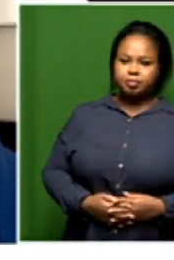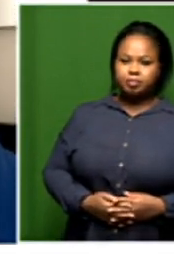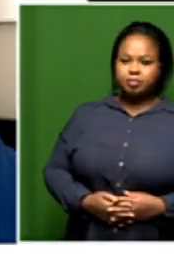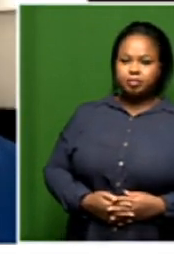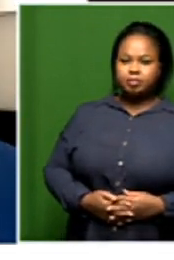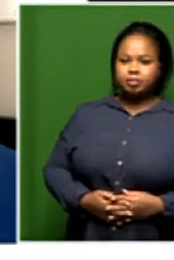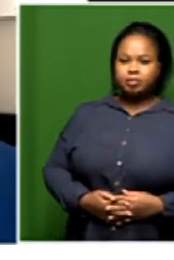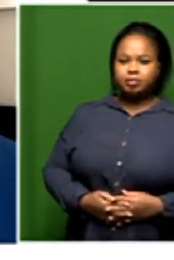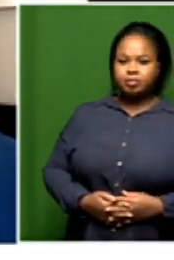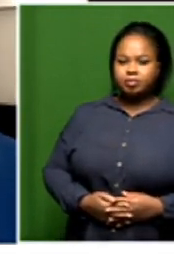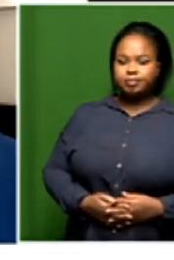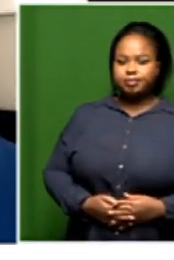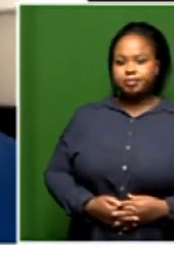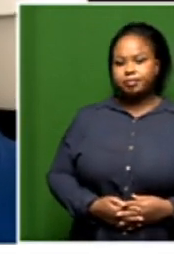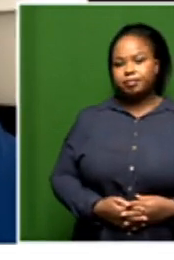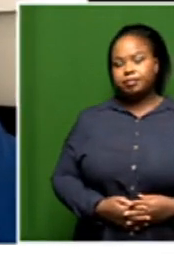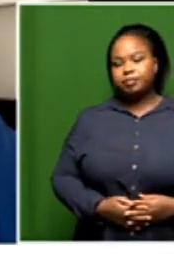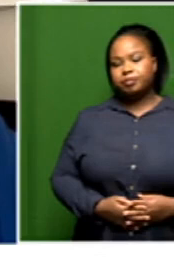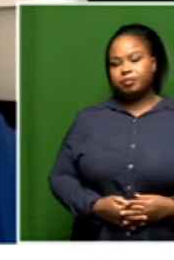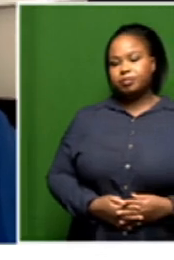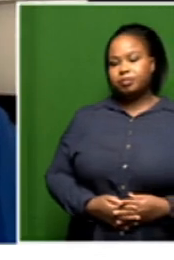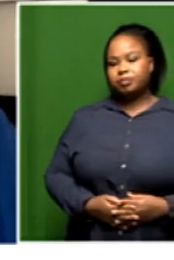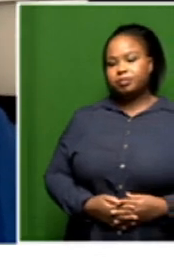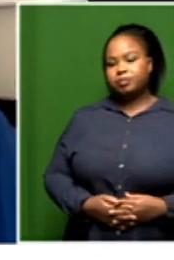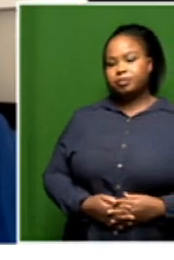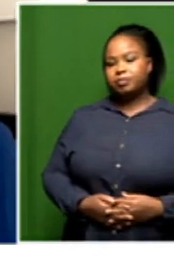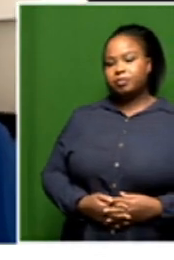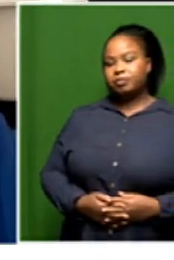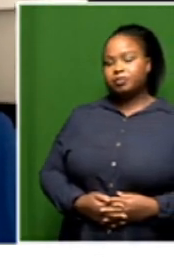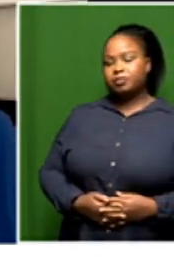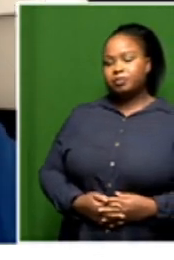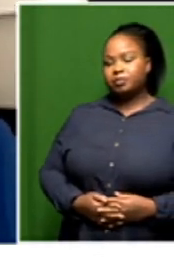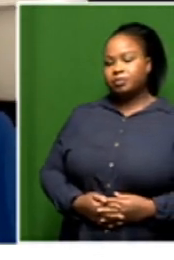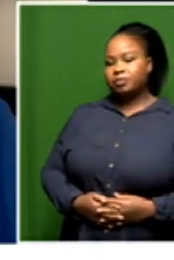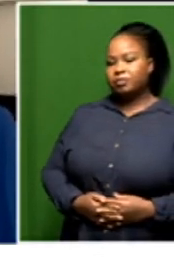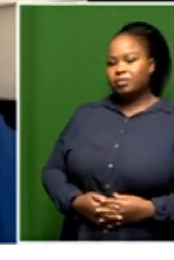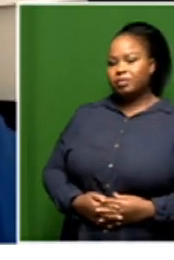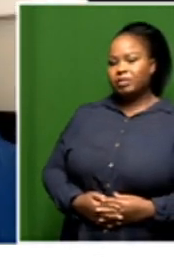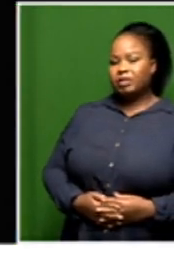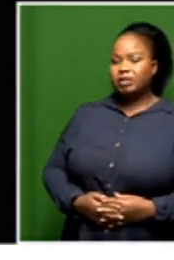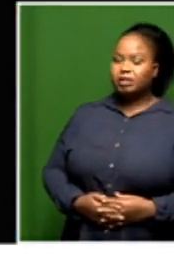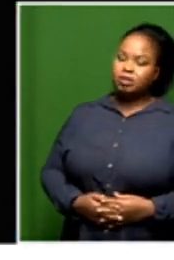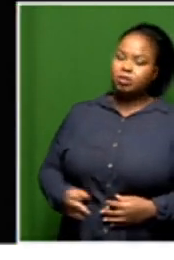Leanne, you know, I think it's a very that's a loaded question.